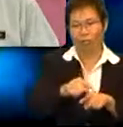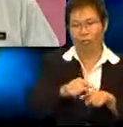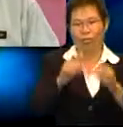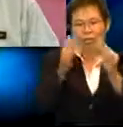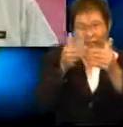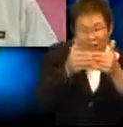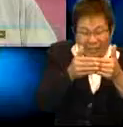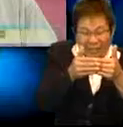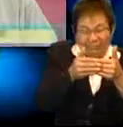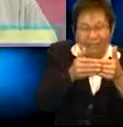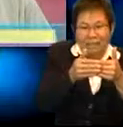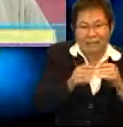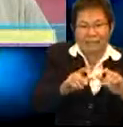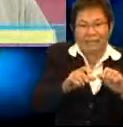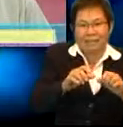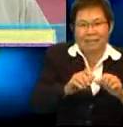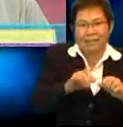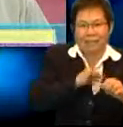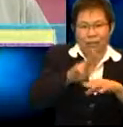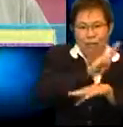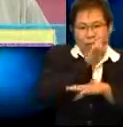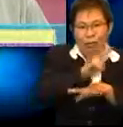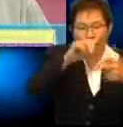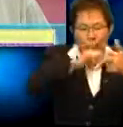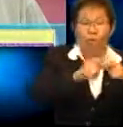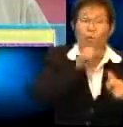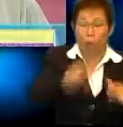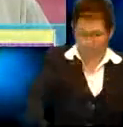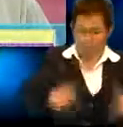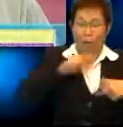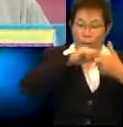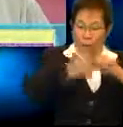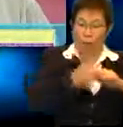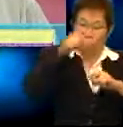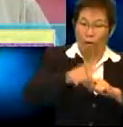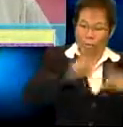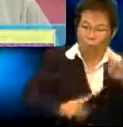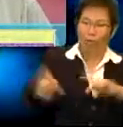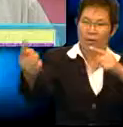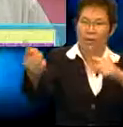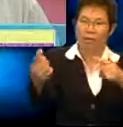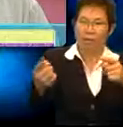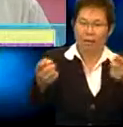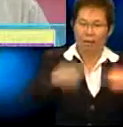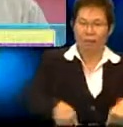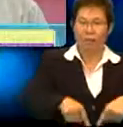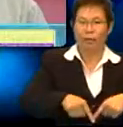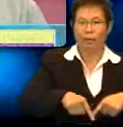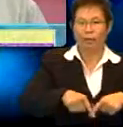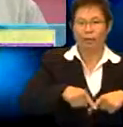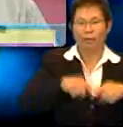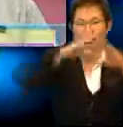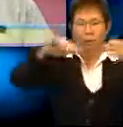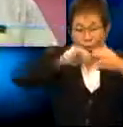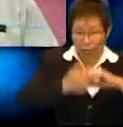As for context setting, I use real-life problems which require pupils to come up with